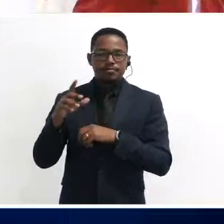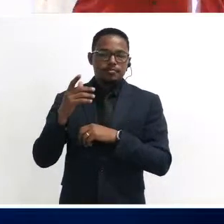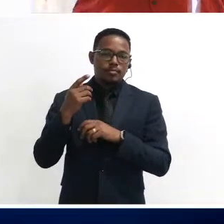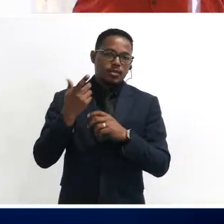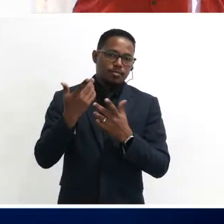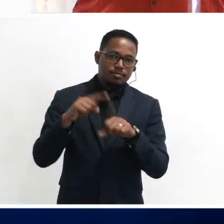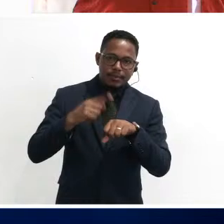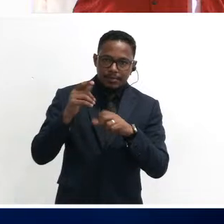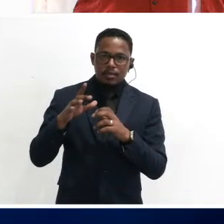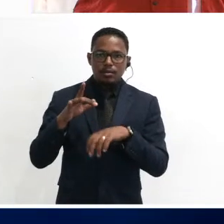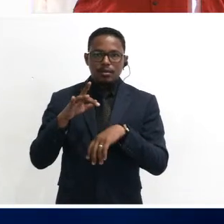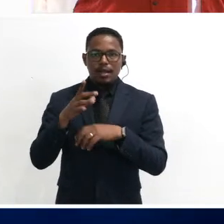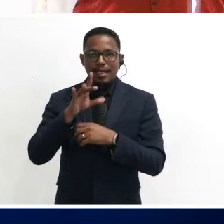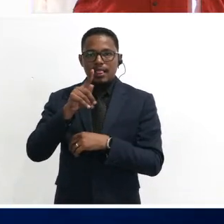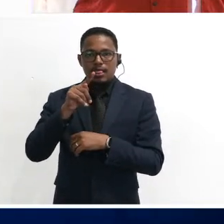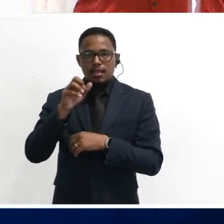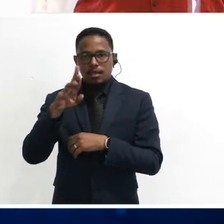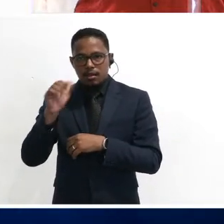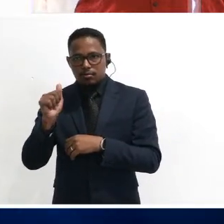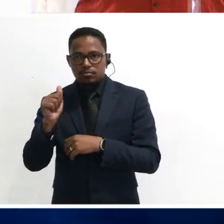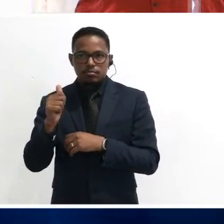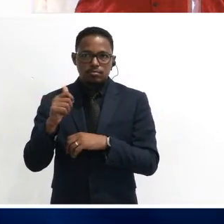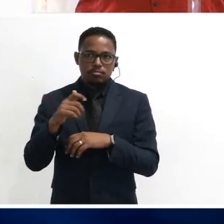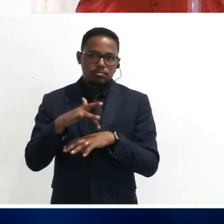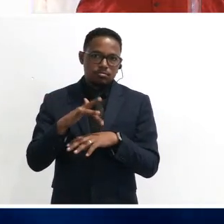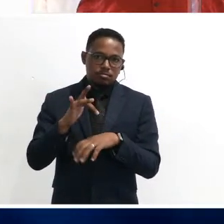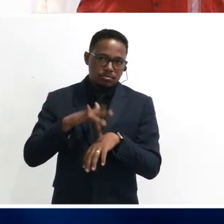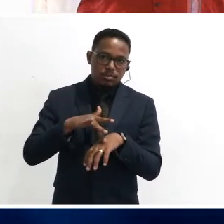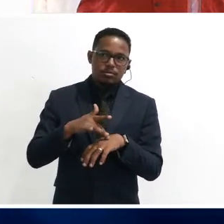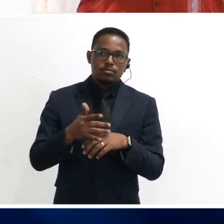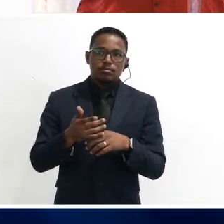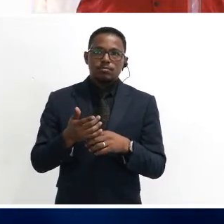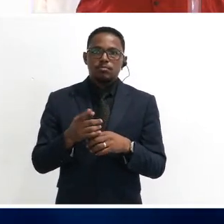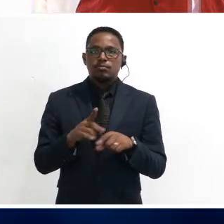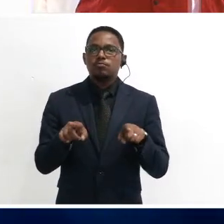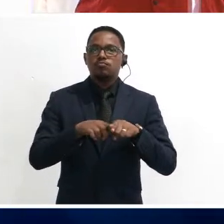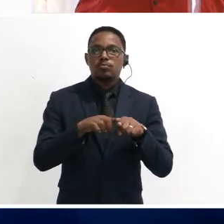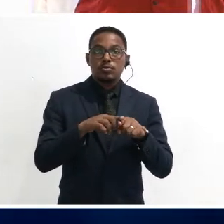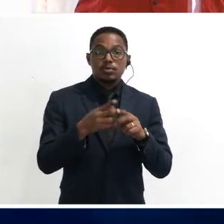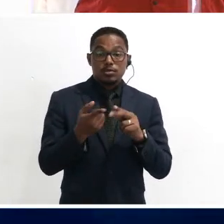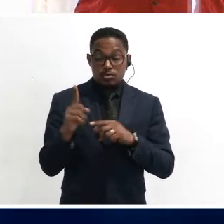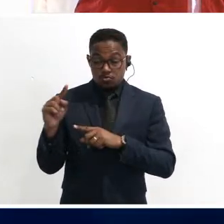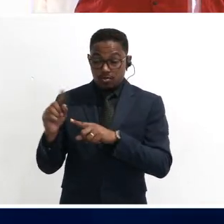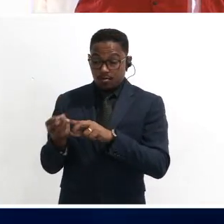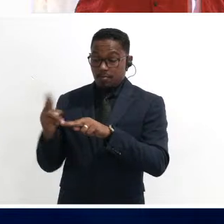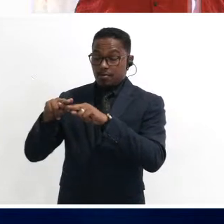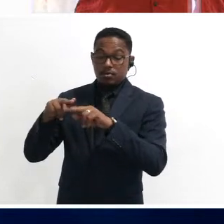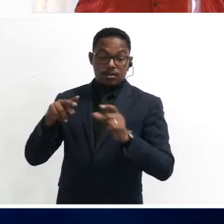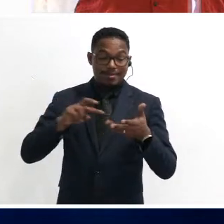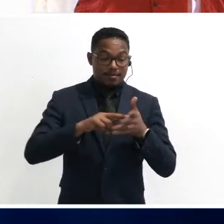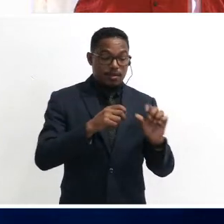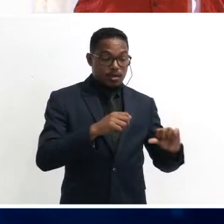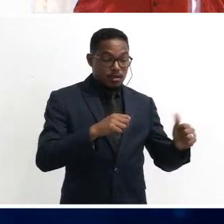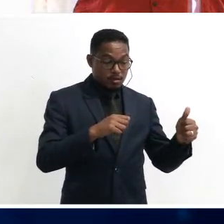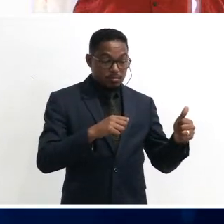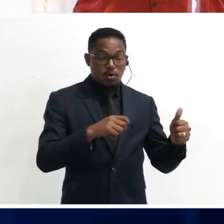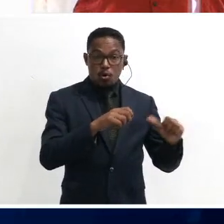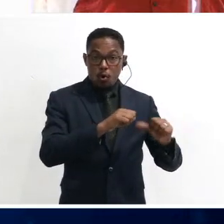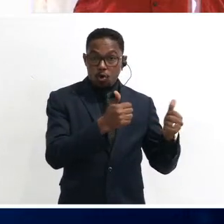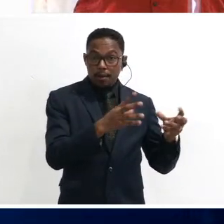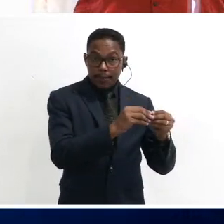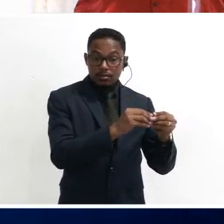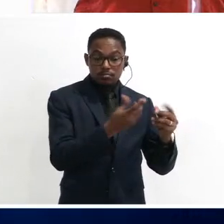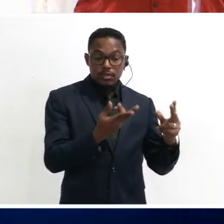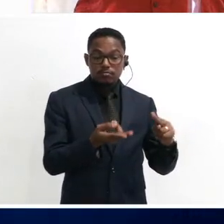iterative effect. You know, you increase one, all the others increase. And so that has a large effect on the package,